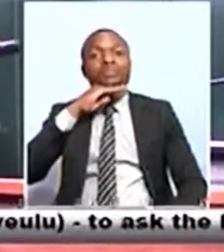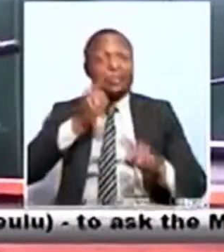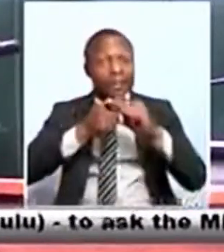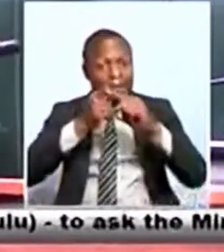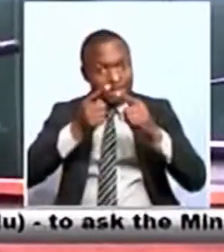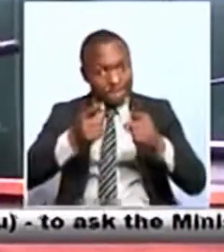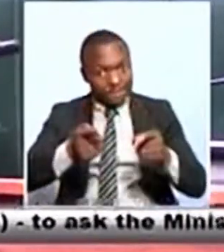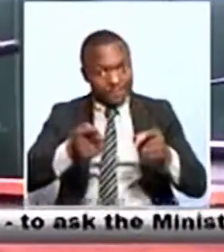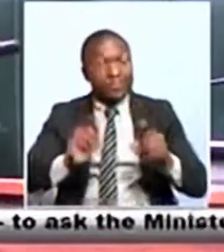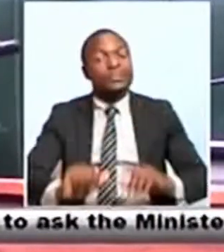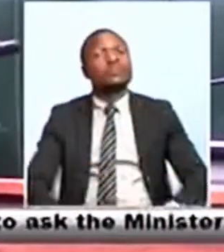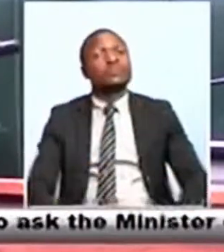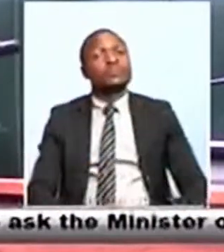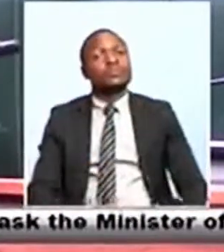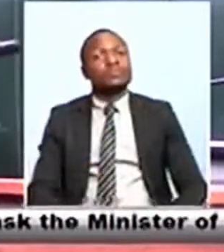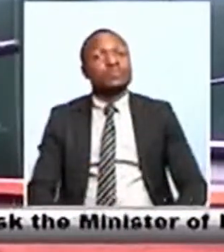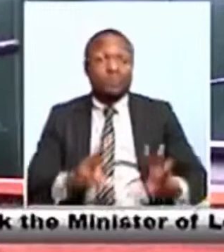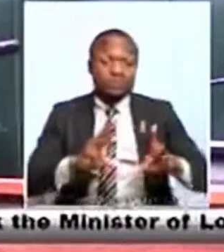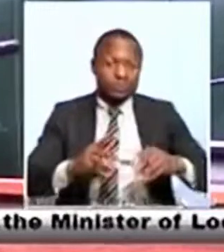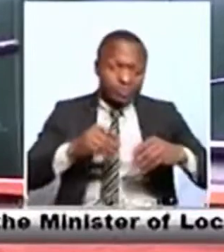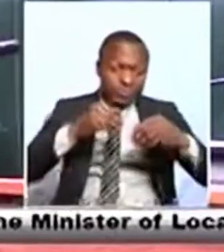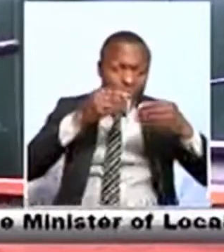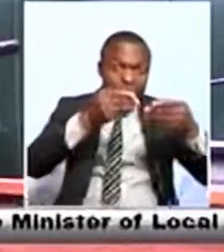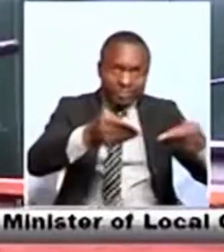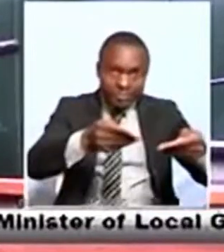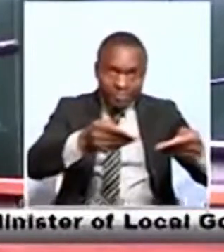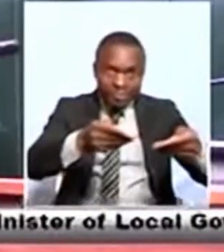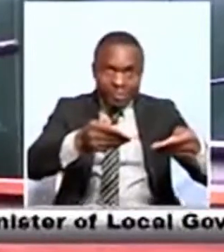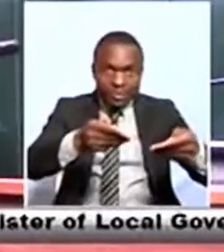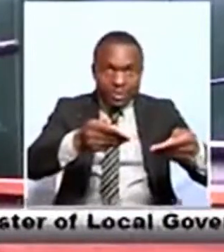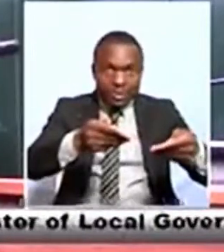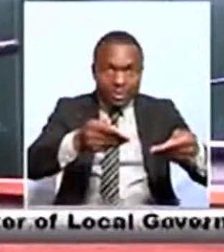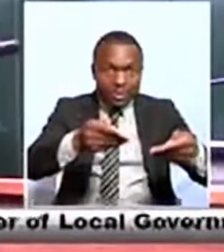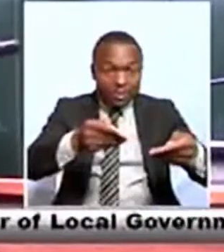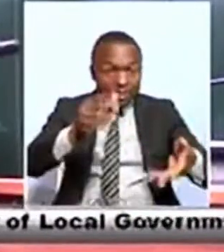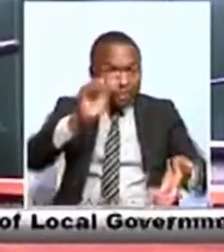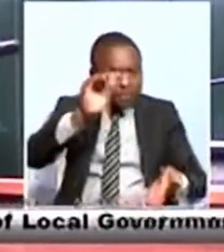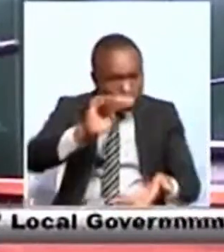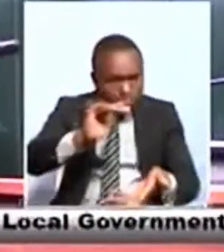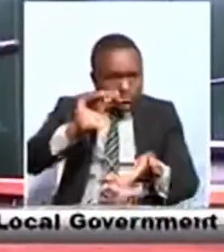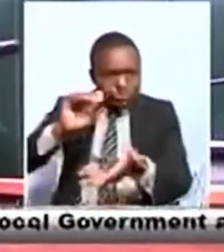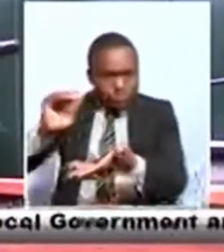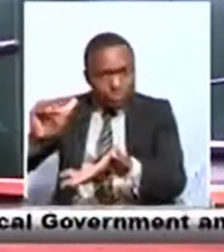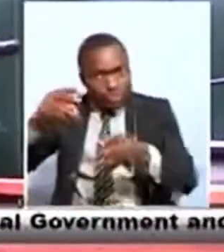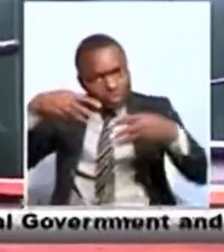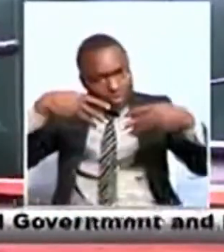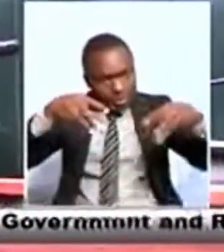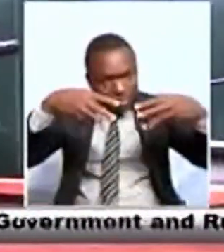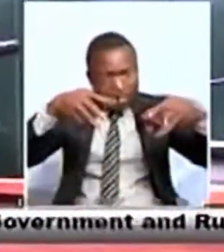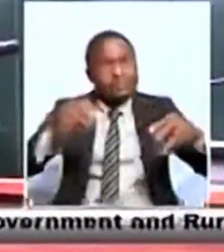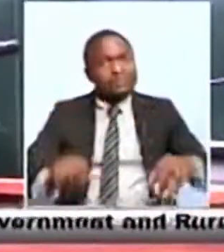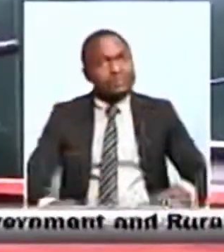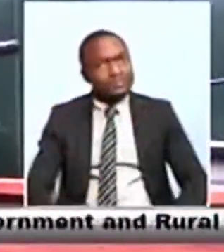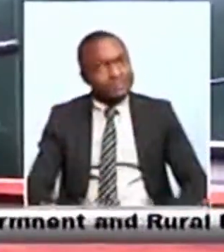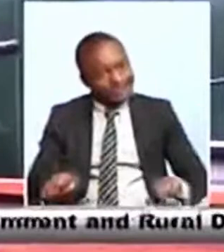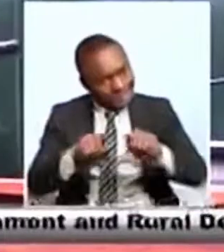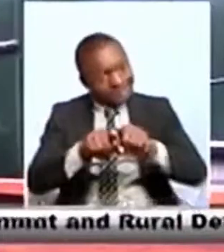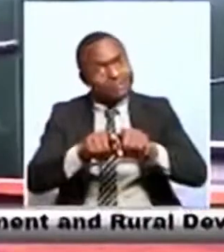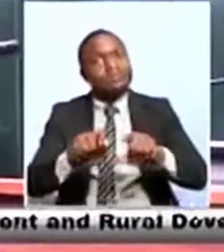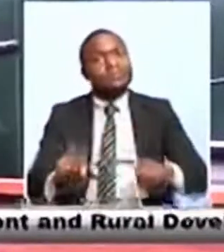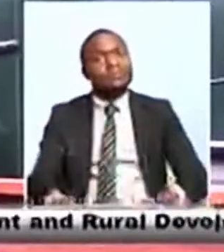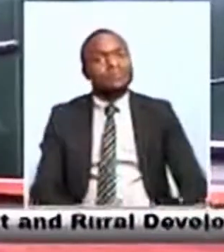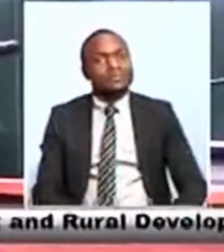being given out like in medals in the markets where you ration.